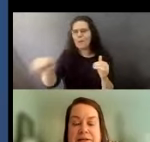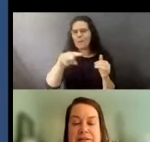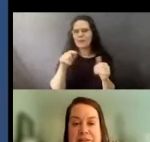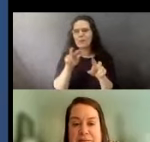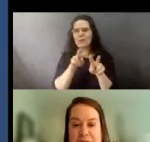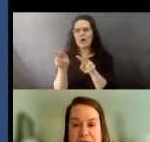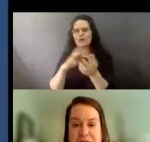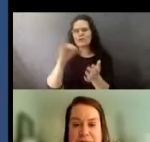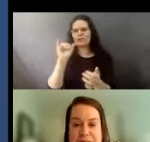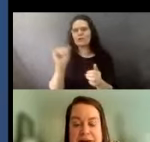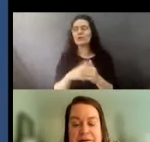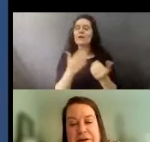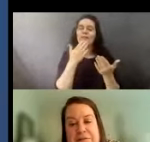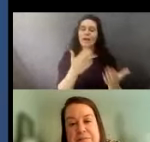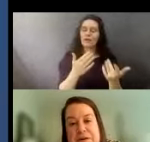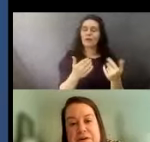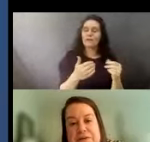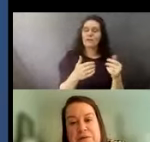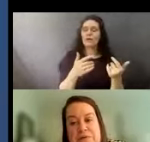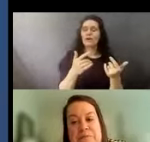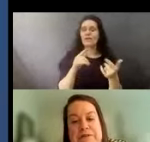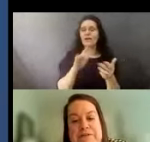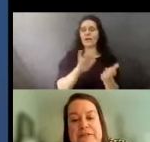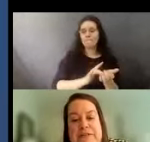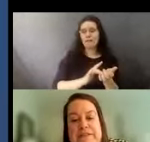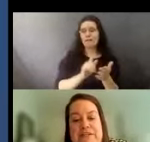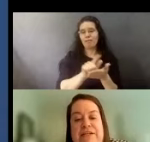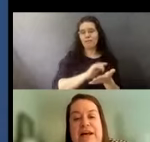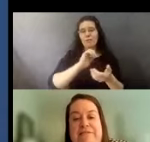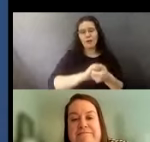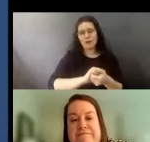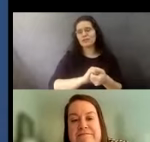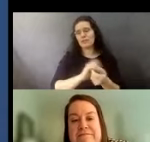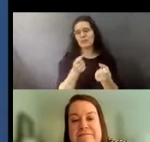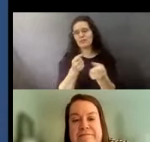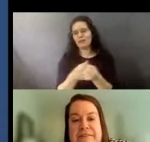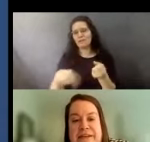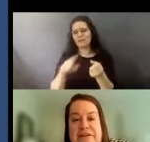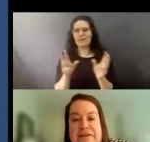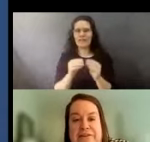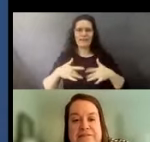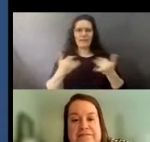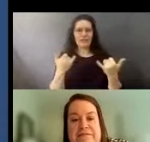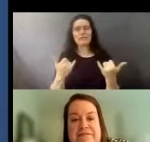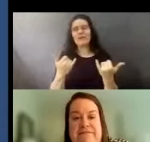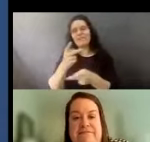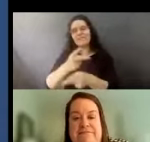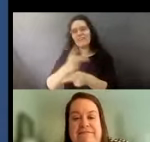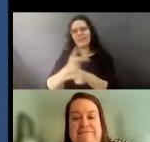for Medical Legal Partnerships and Health Outreach Partners for sponsoring this session today. Take care all.